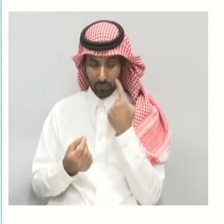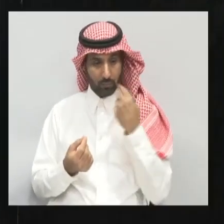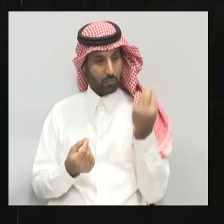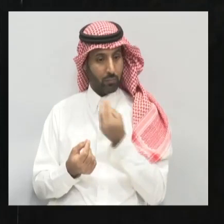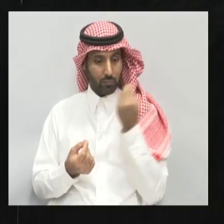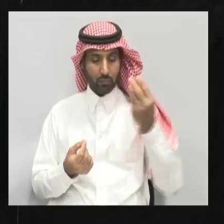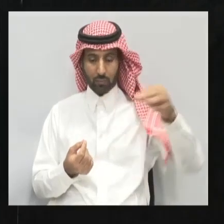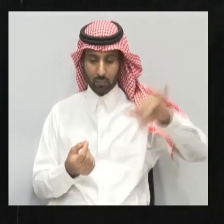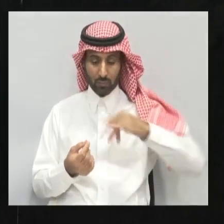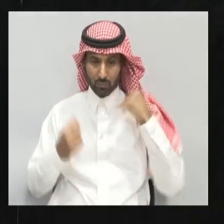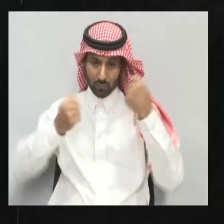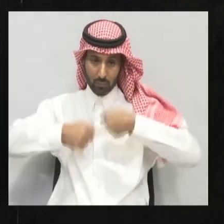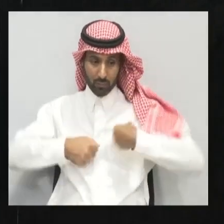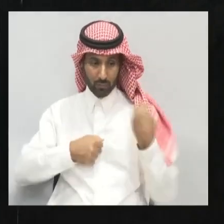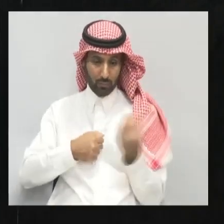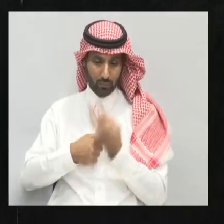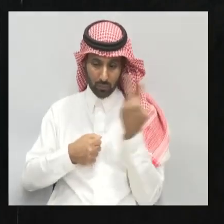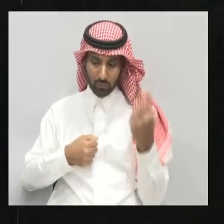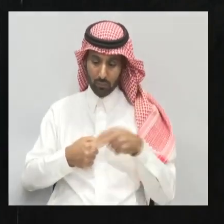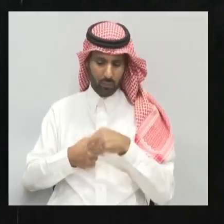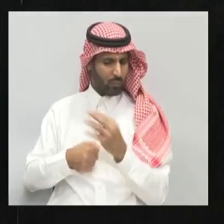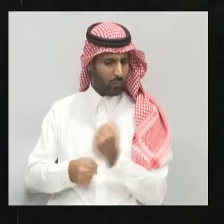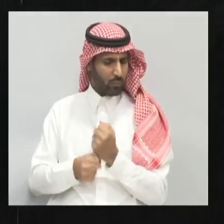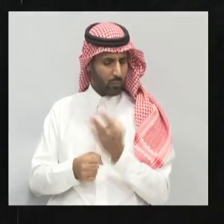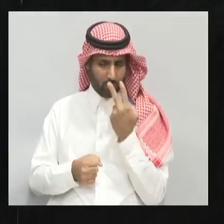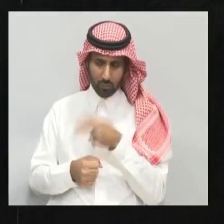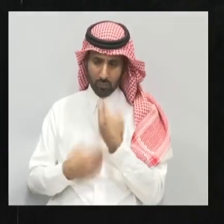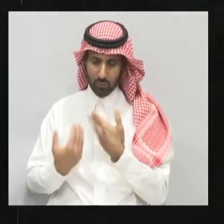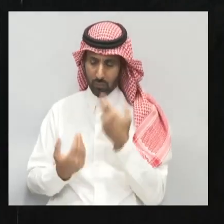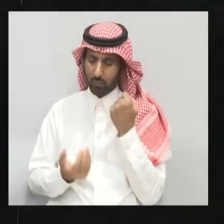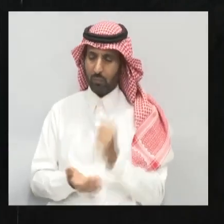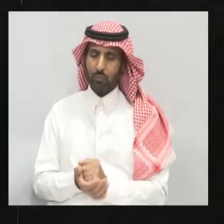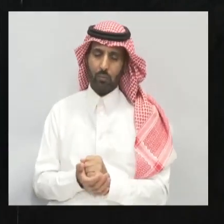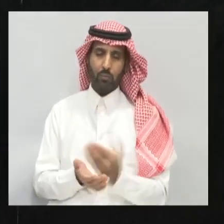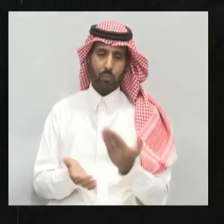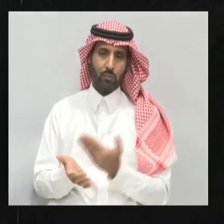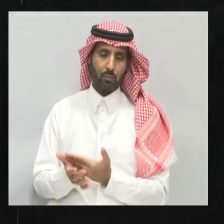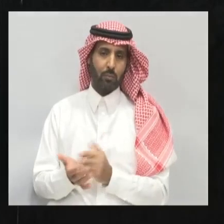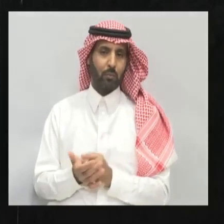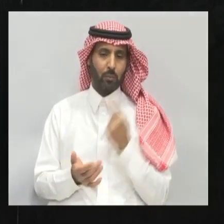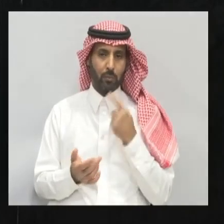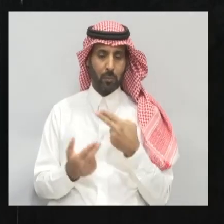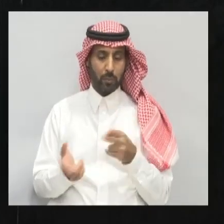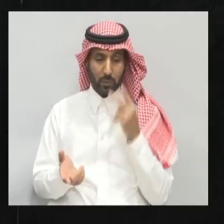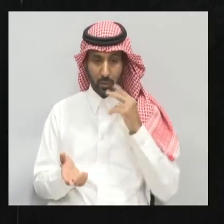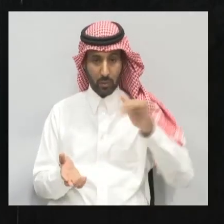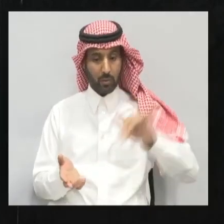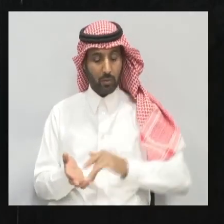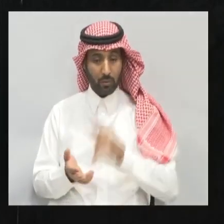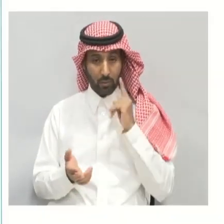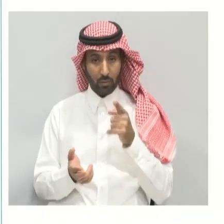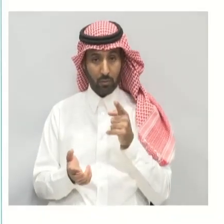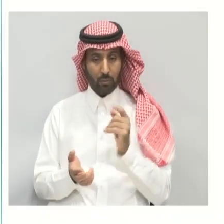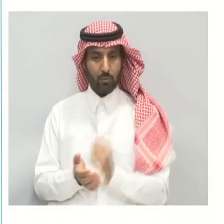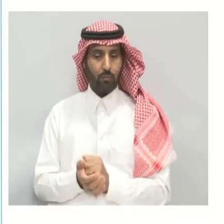or tourists who wants to go to these waterfalls can do. So now, let's go directly